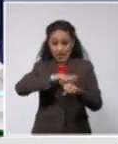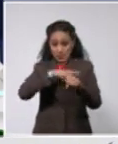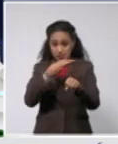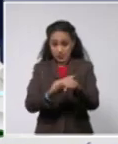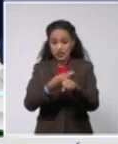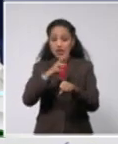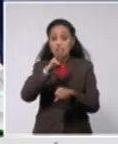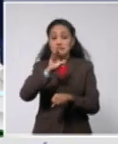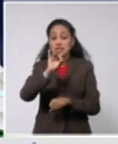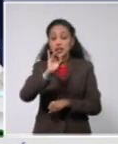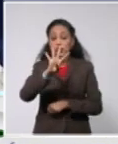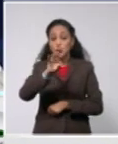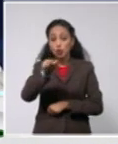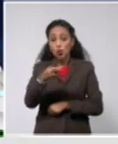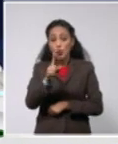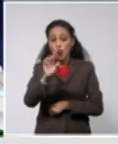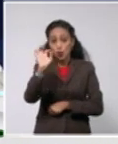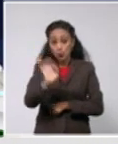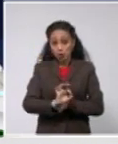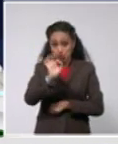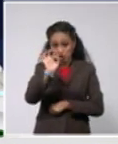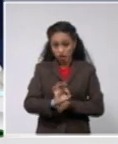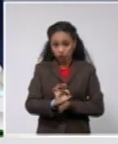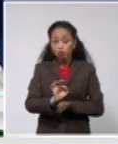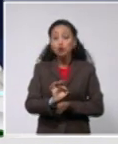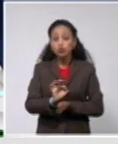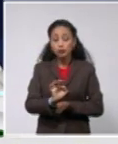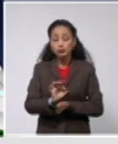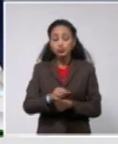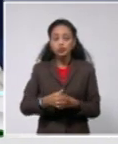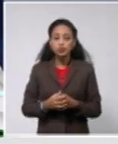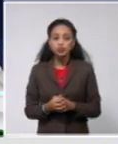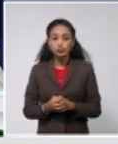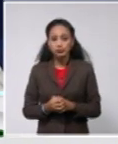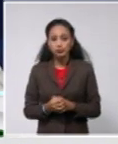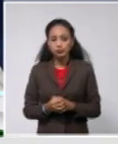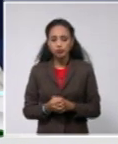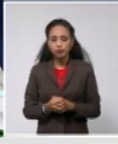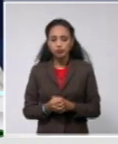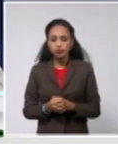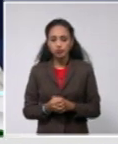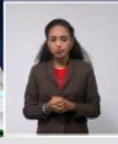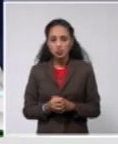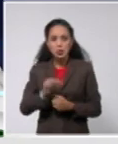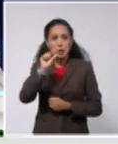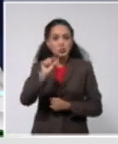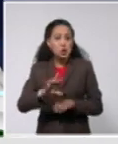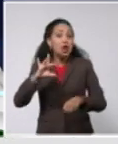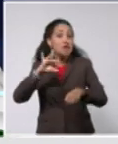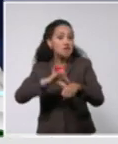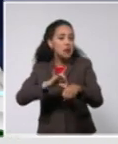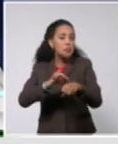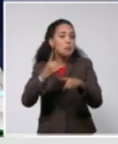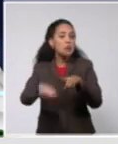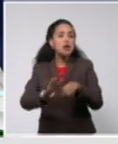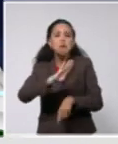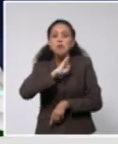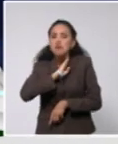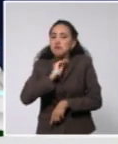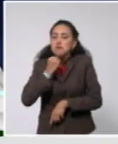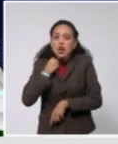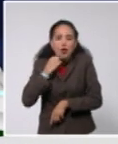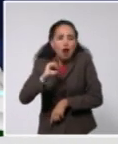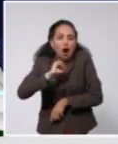Meanwhile, 21 people to have tested positive for COVID-19 yesterday are between 20